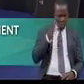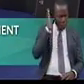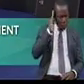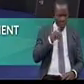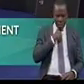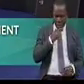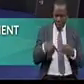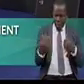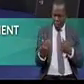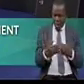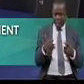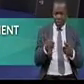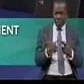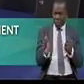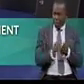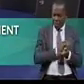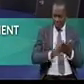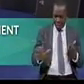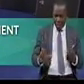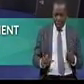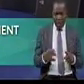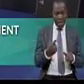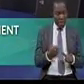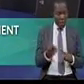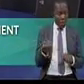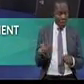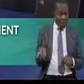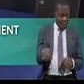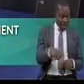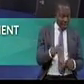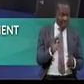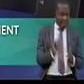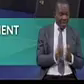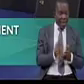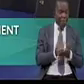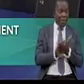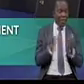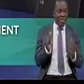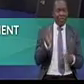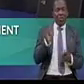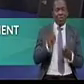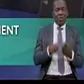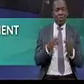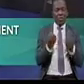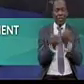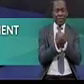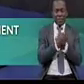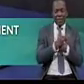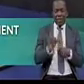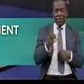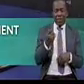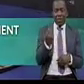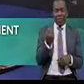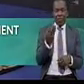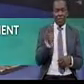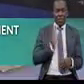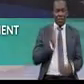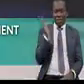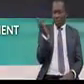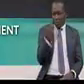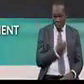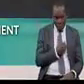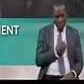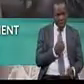but of them that believe to the saving of the soul. You'll keep